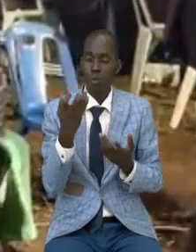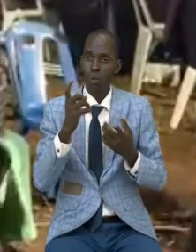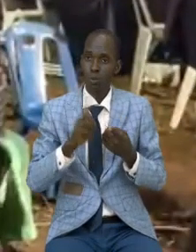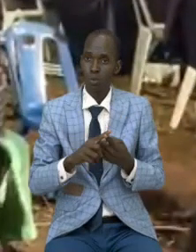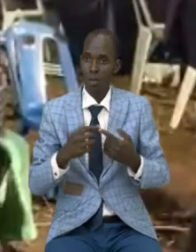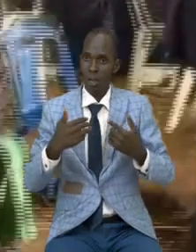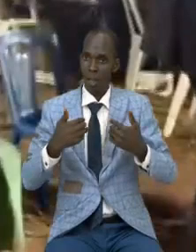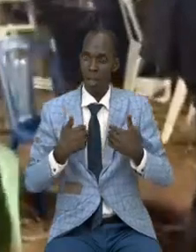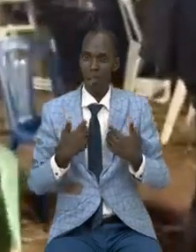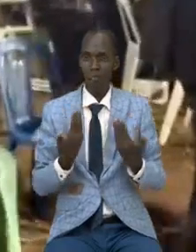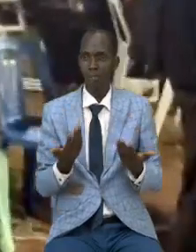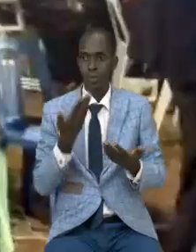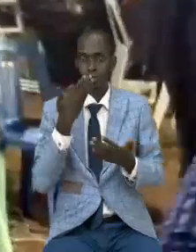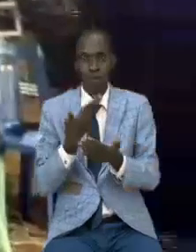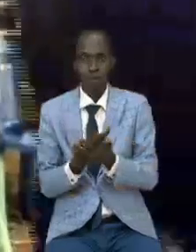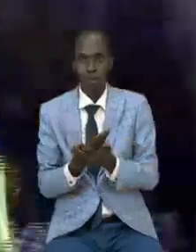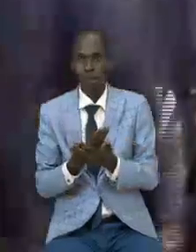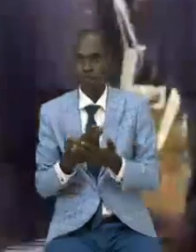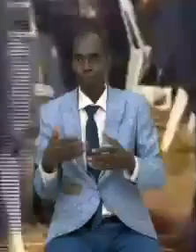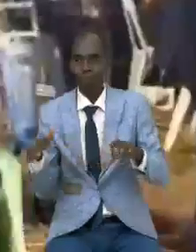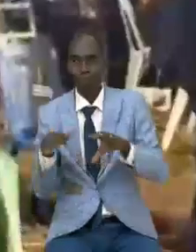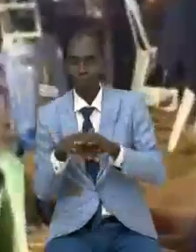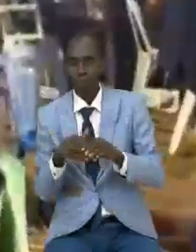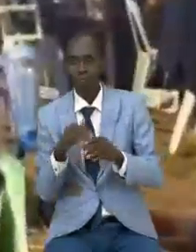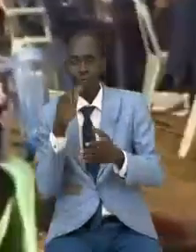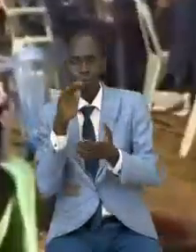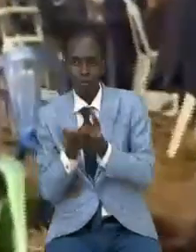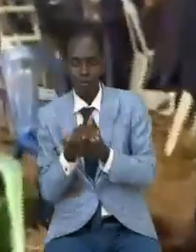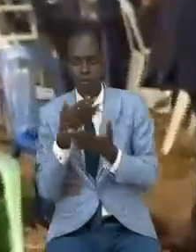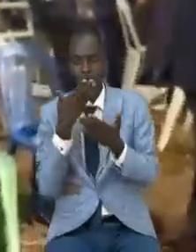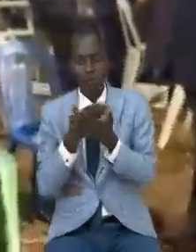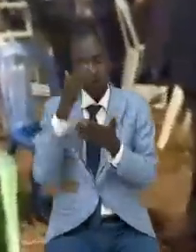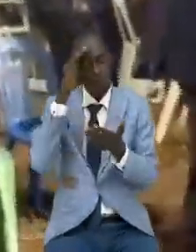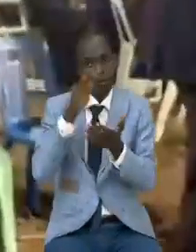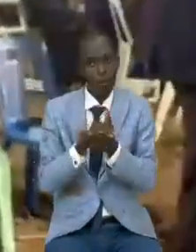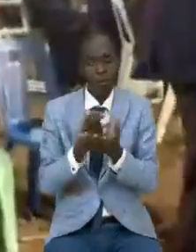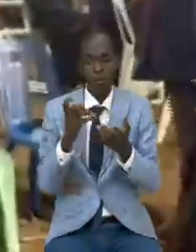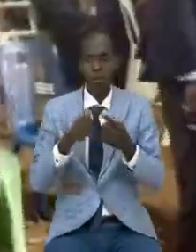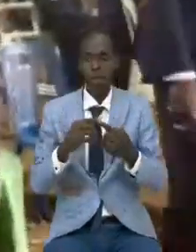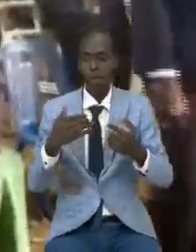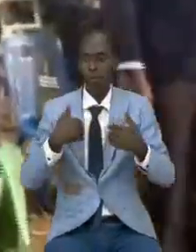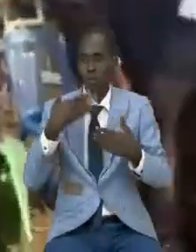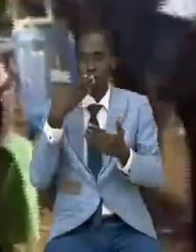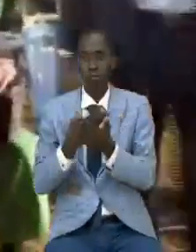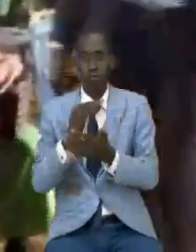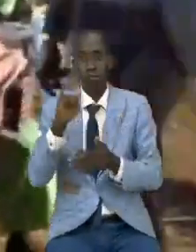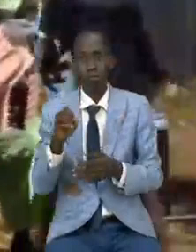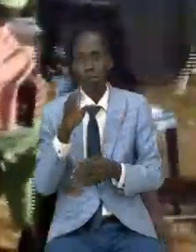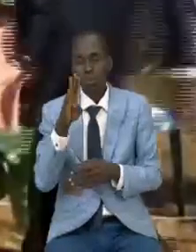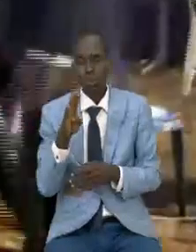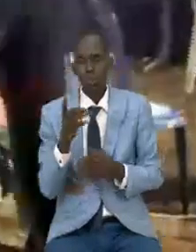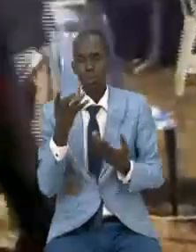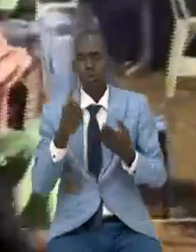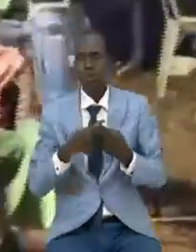the testimony is waiting for you. The power of